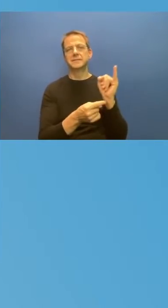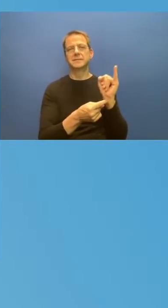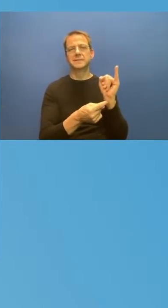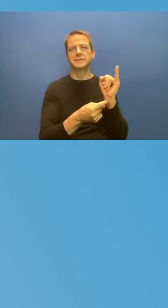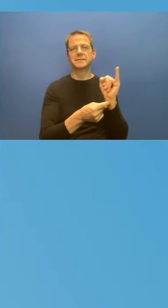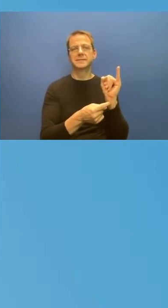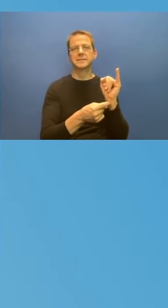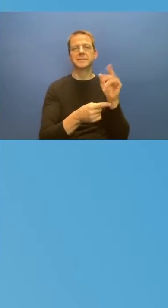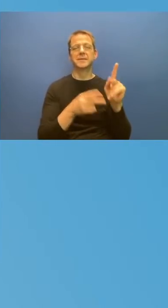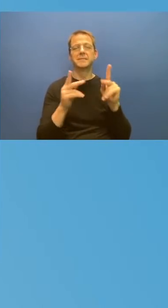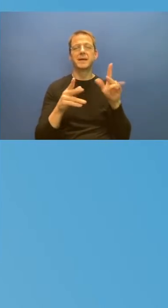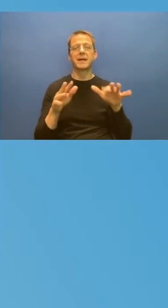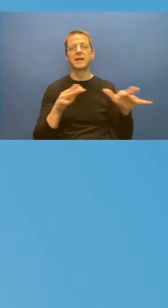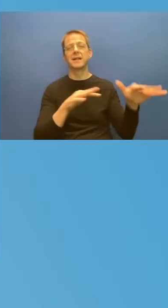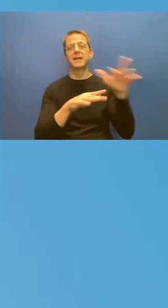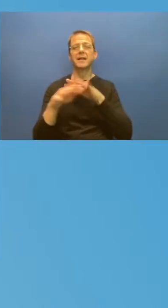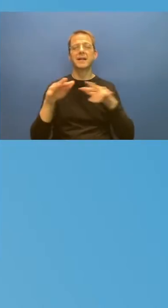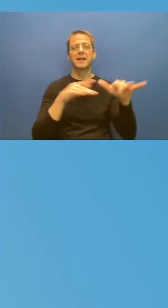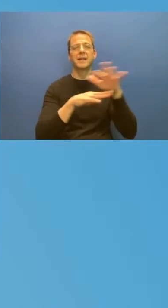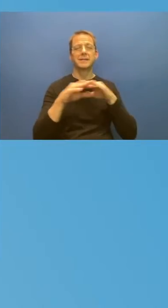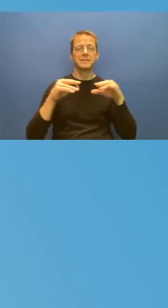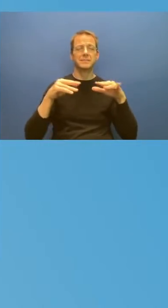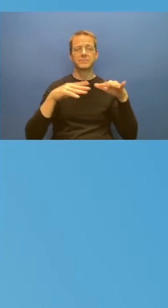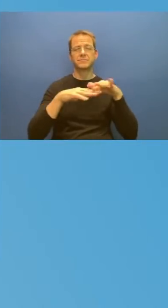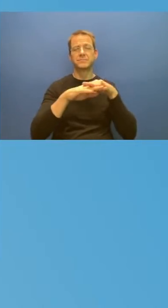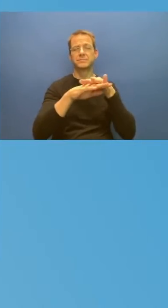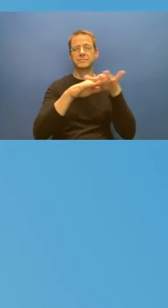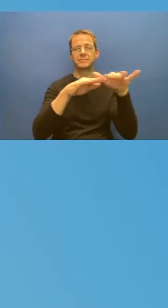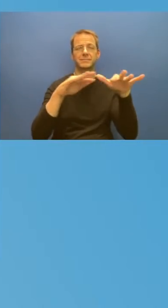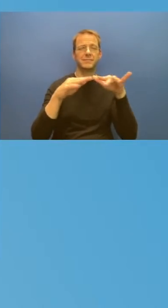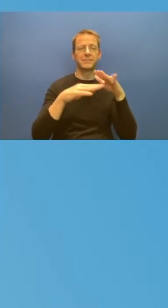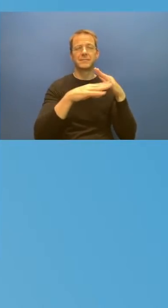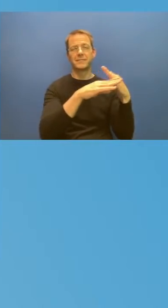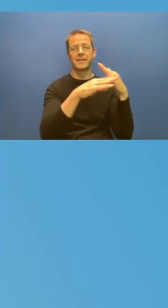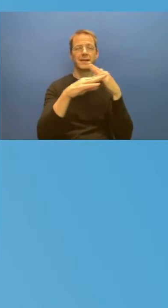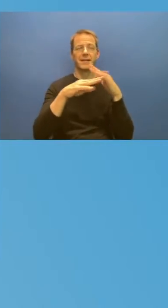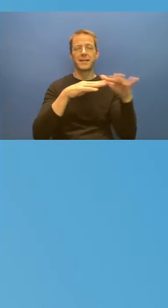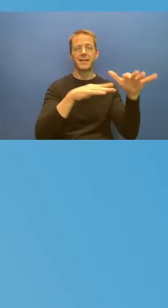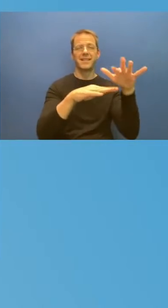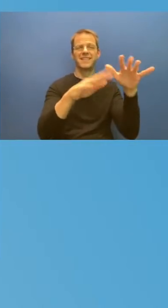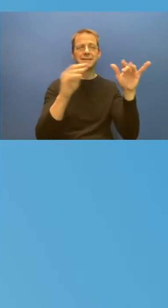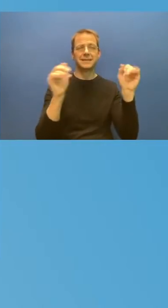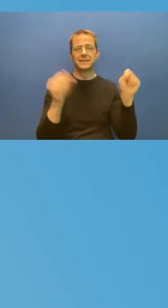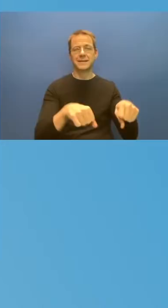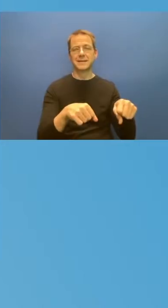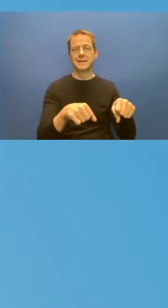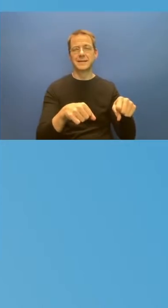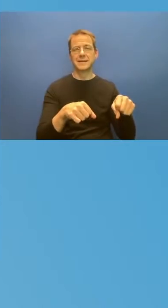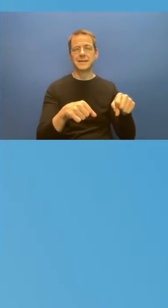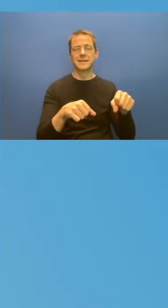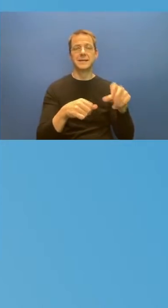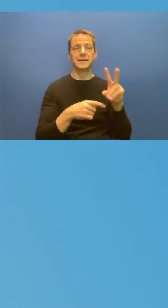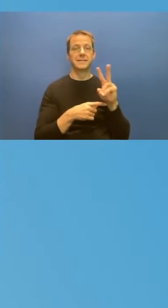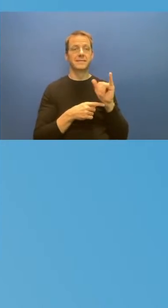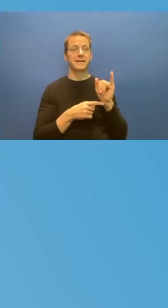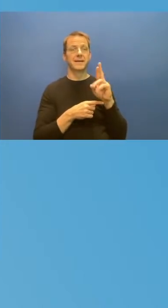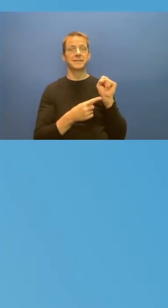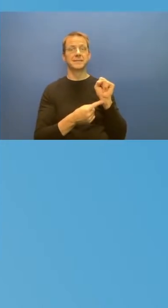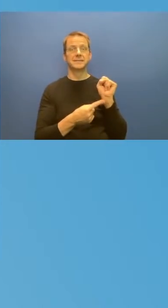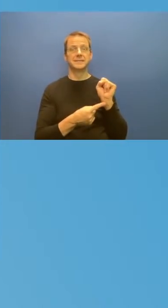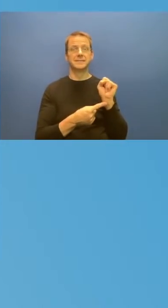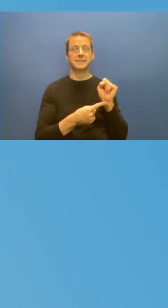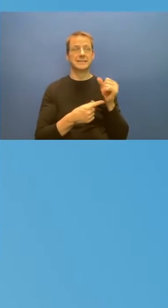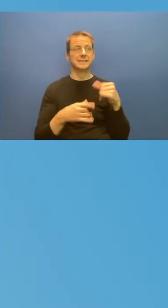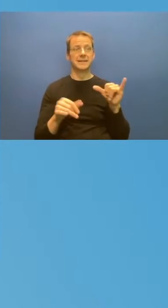And the virus is really still stretching its legs, right? So there will be an upper limit. We have to think about the fact that there are fitness costs